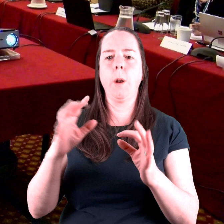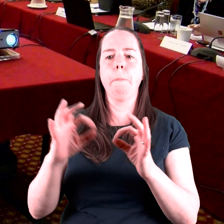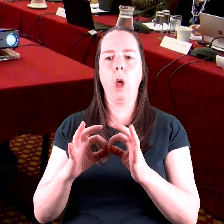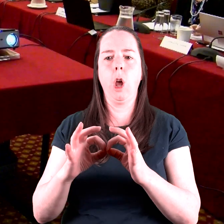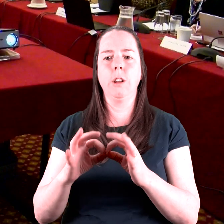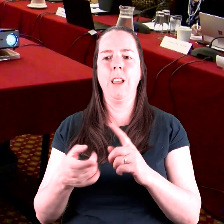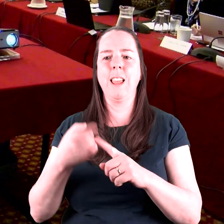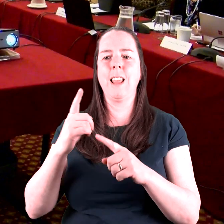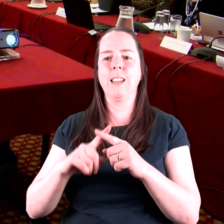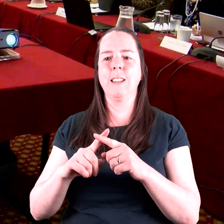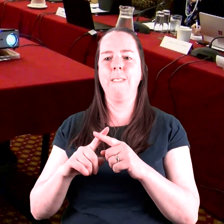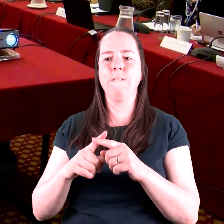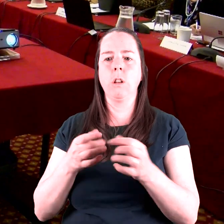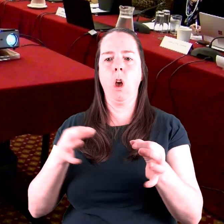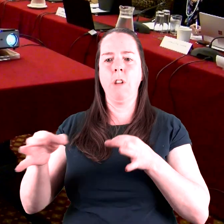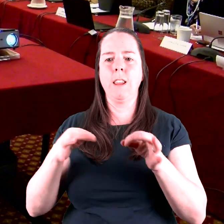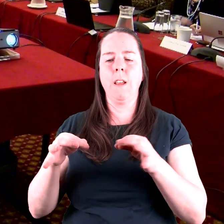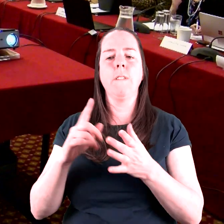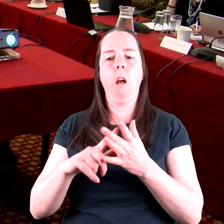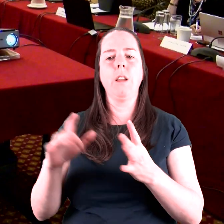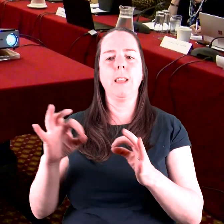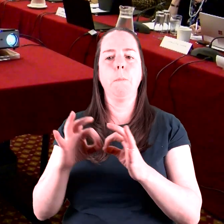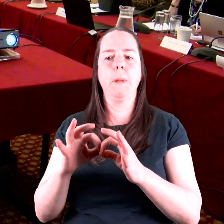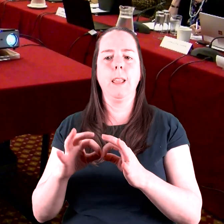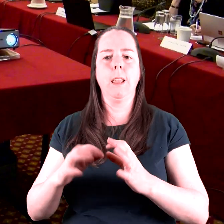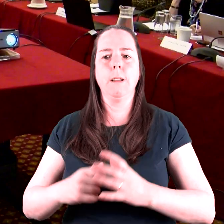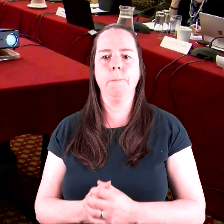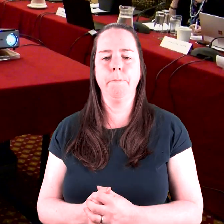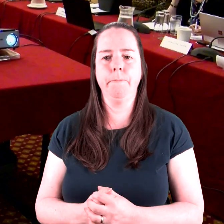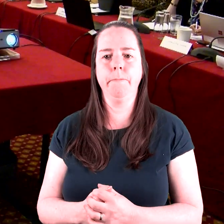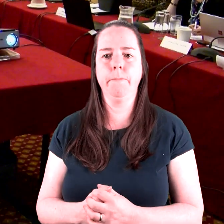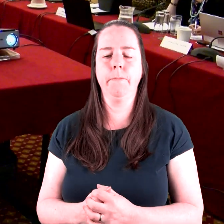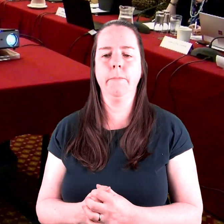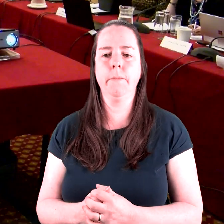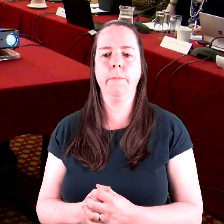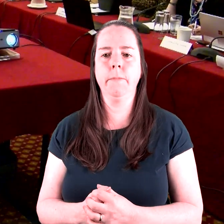I'm John Byrne, the Executive Medical Director for the ICB.